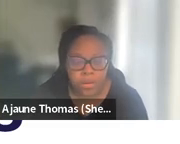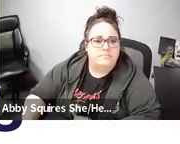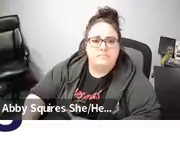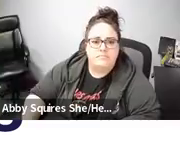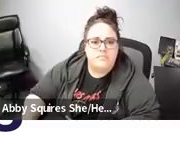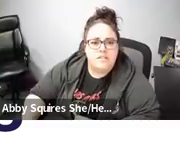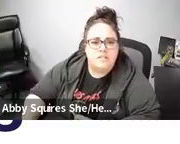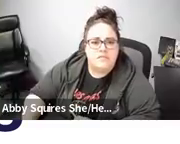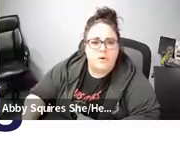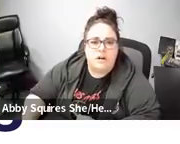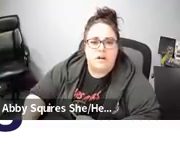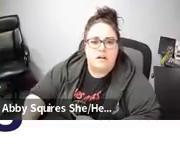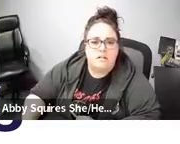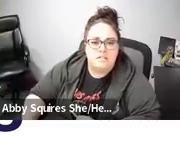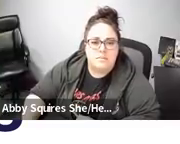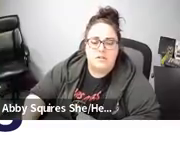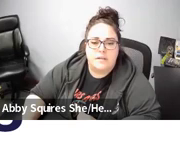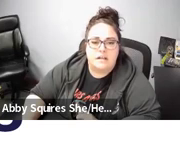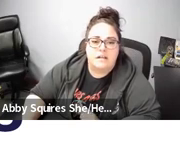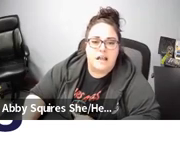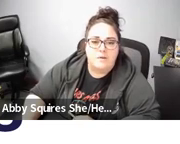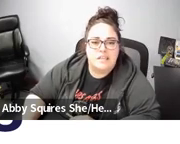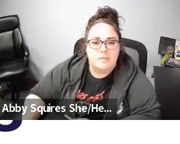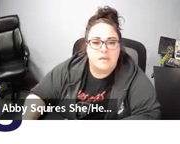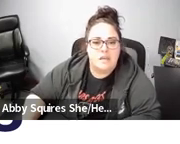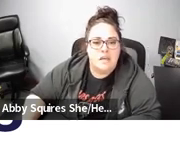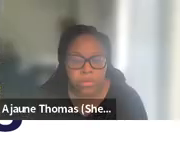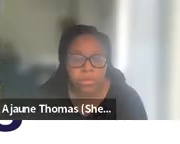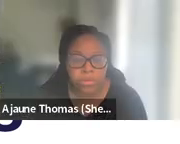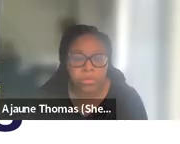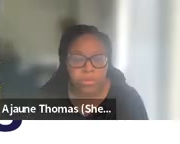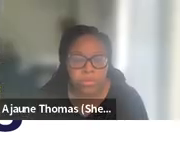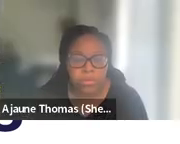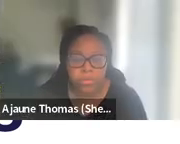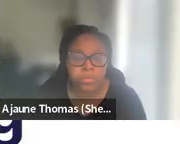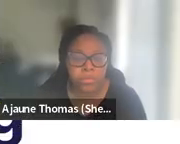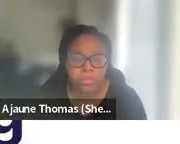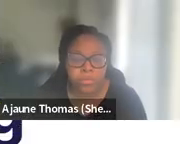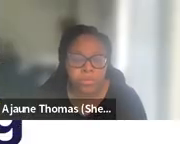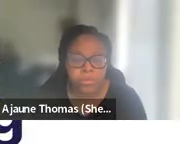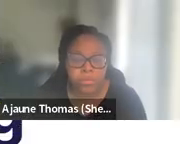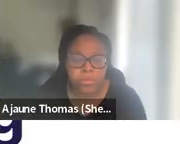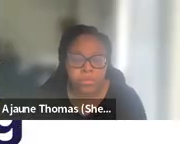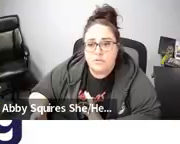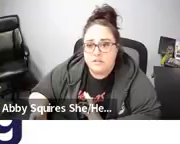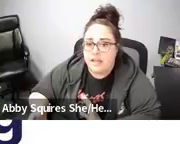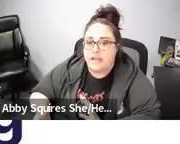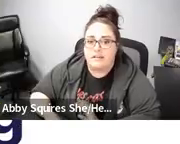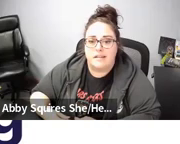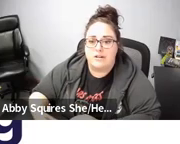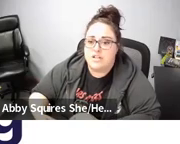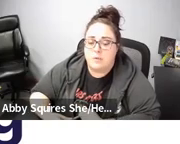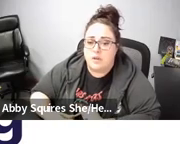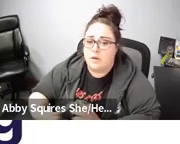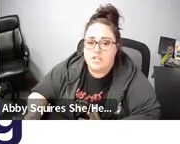And for some little bit of housekeeping and questions, feel free to unmute